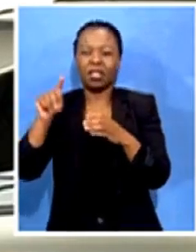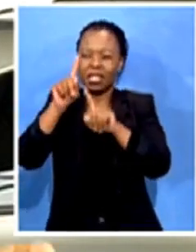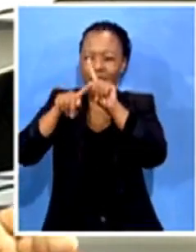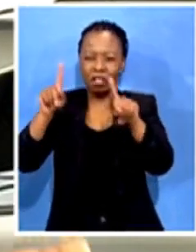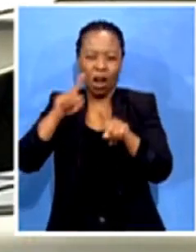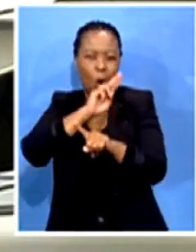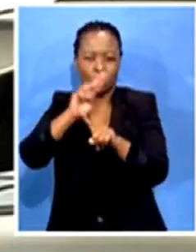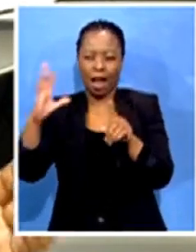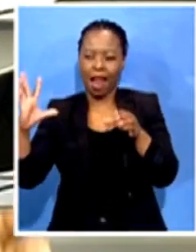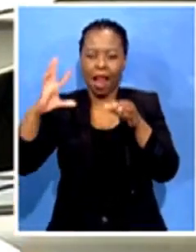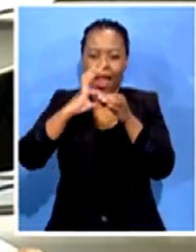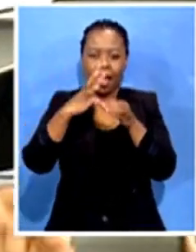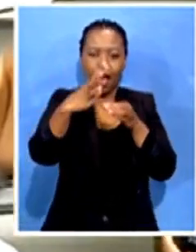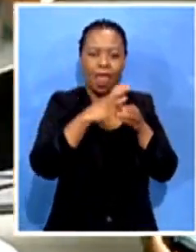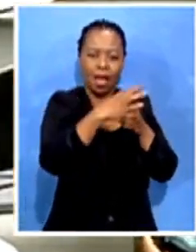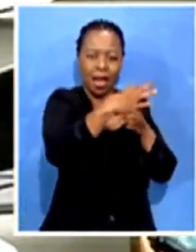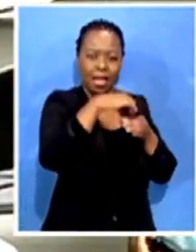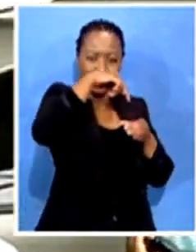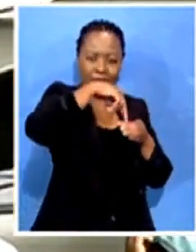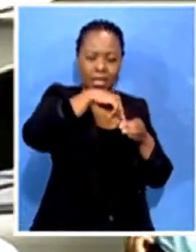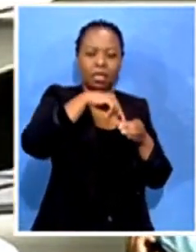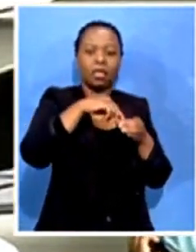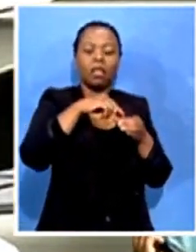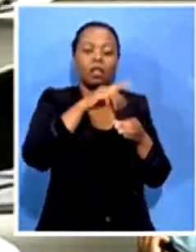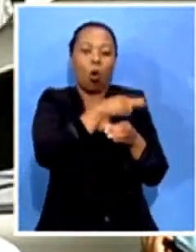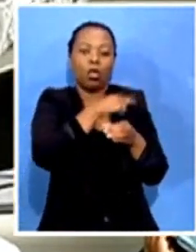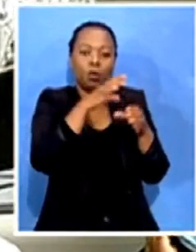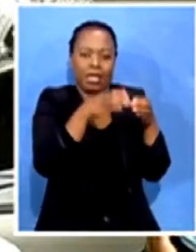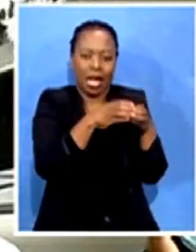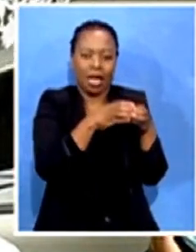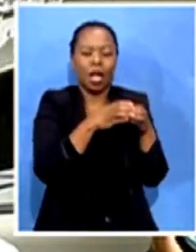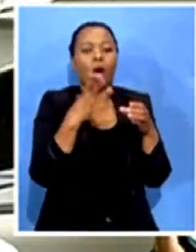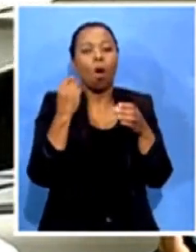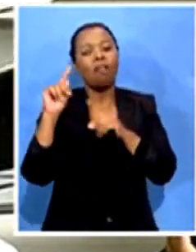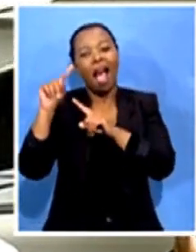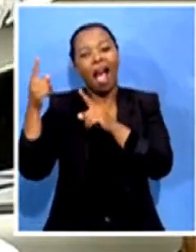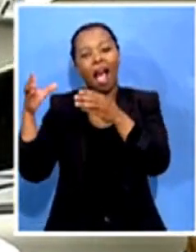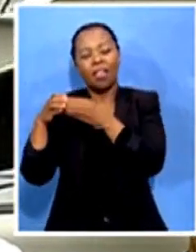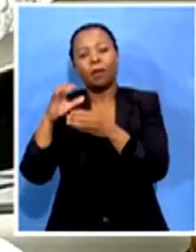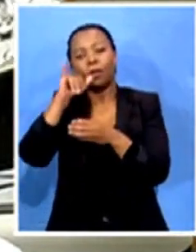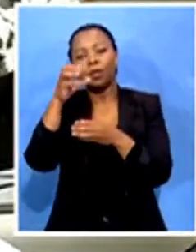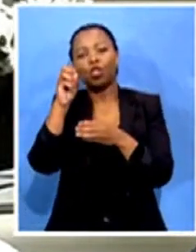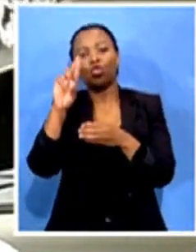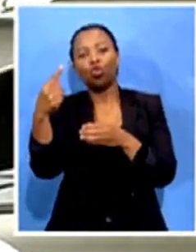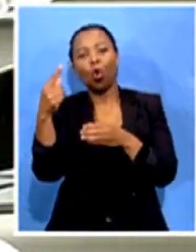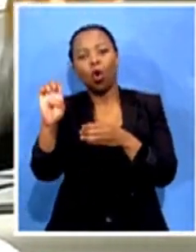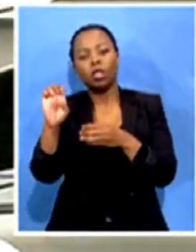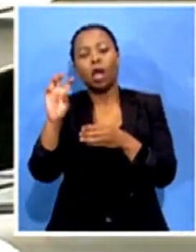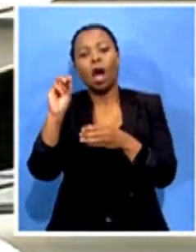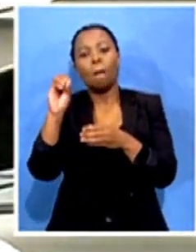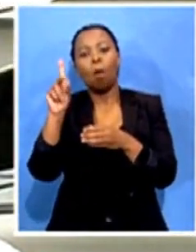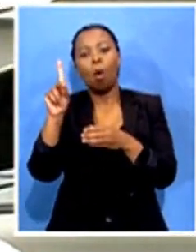There's also another cluster in Tshwane, which is the George Mukari in the northwestern side, Karankua. That is